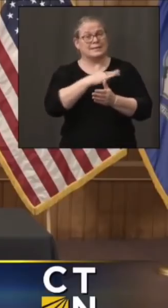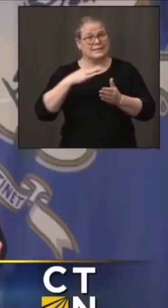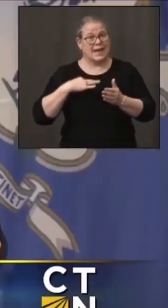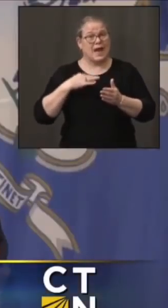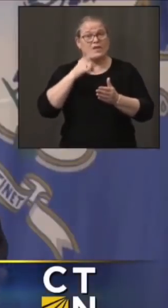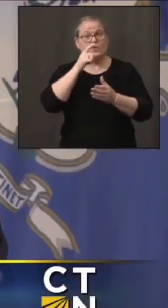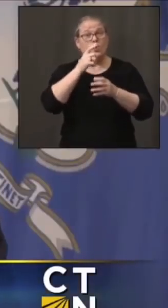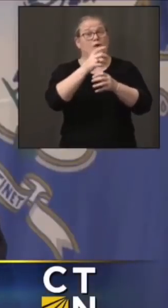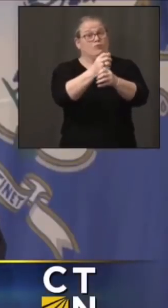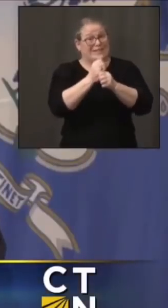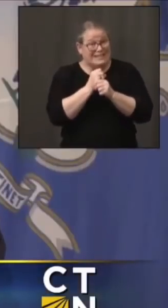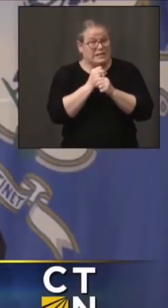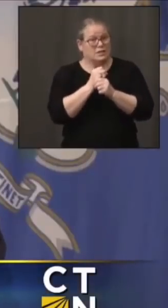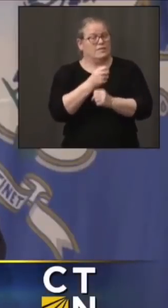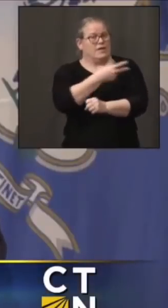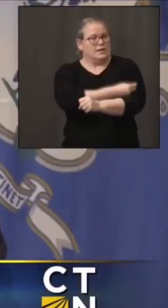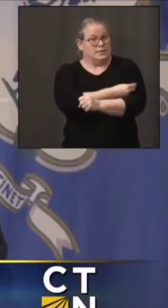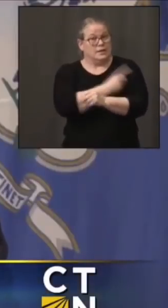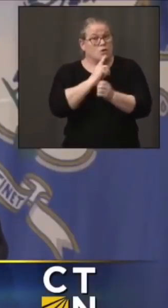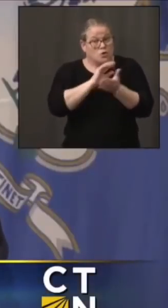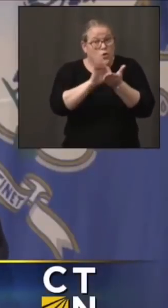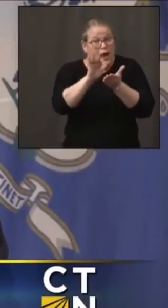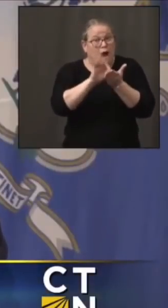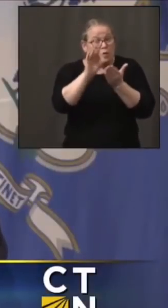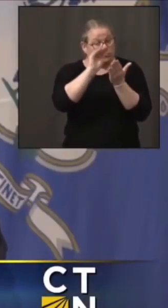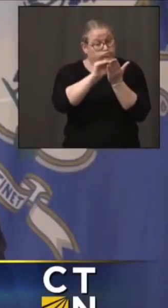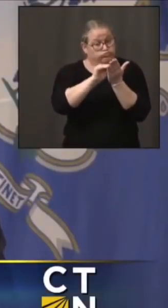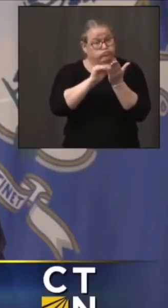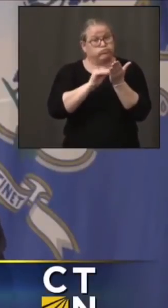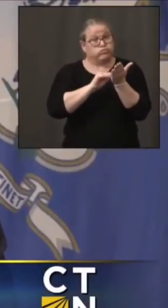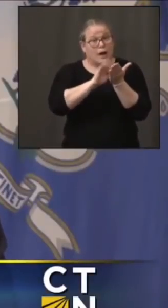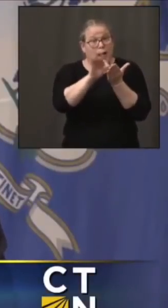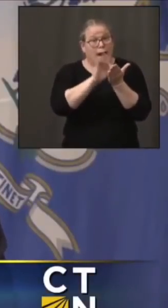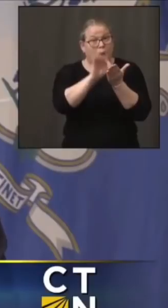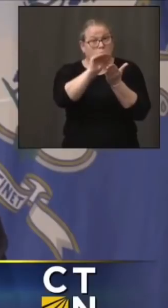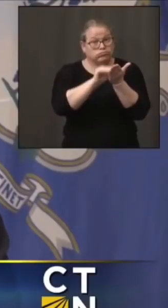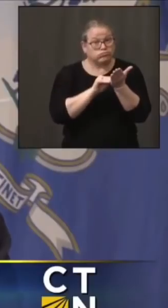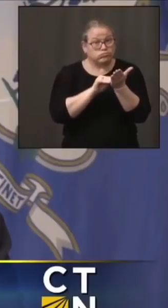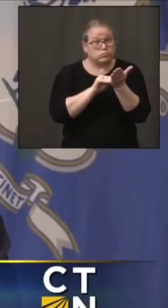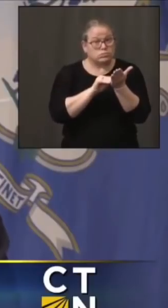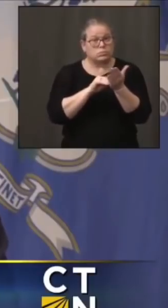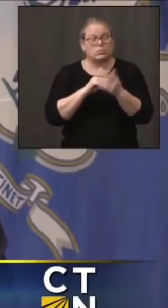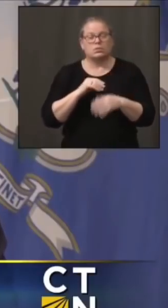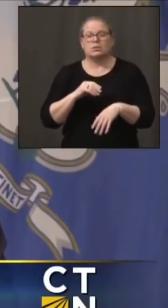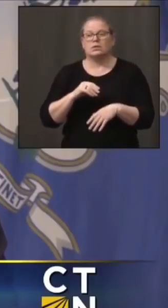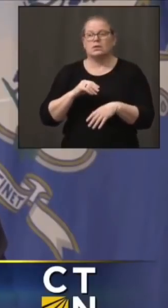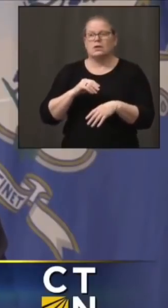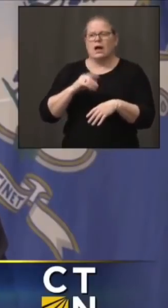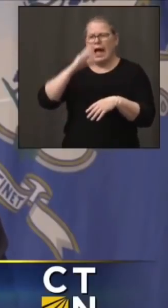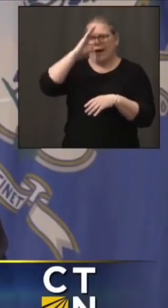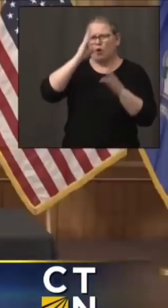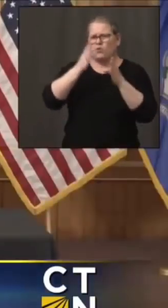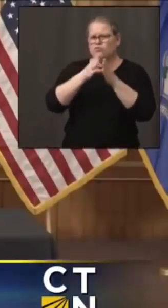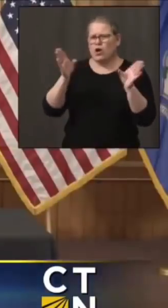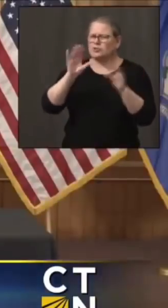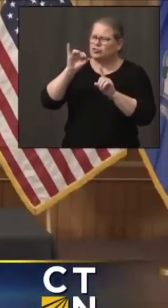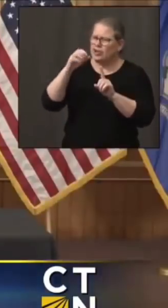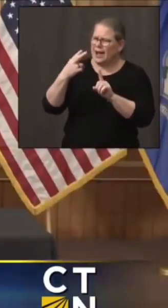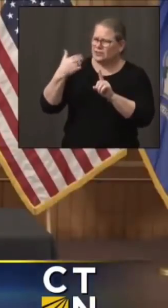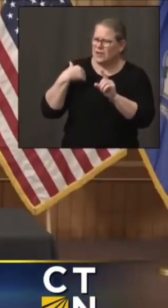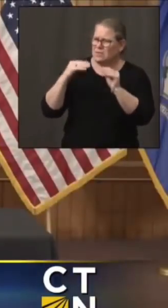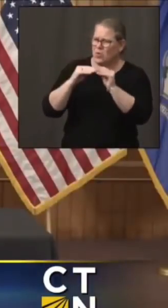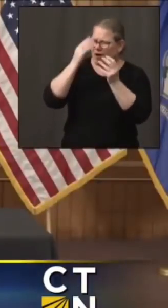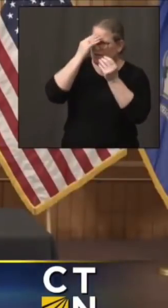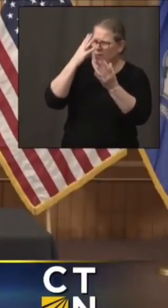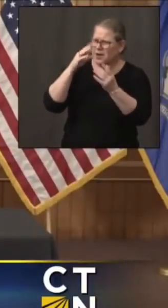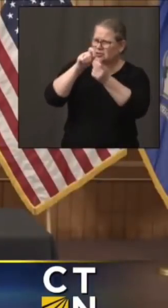I know we're tracking it broadly. I think we're tracking it by nursing homes. Josh, do you have better intel? Yeah,